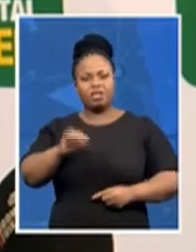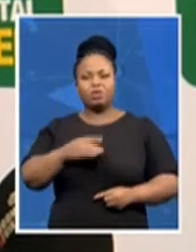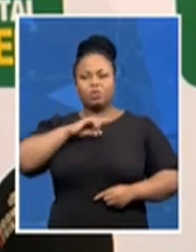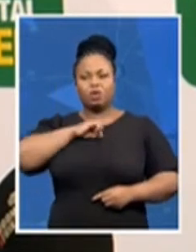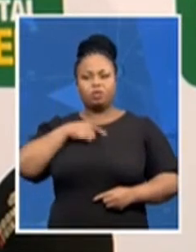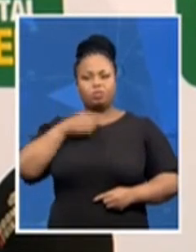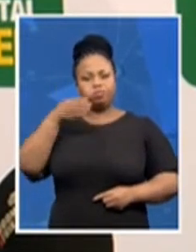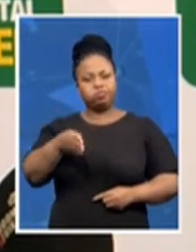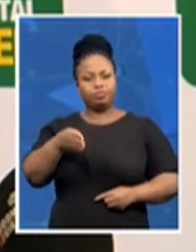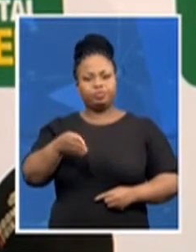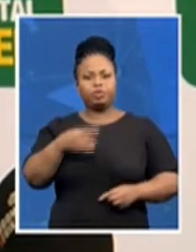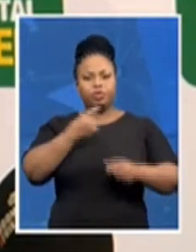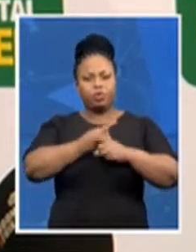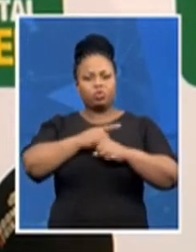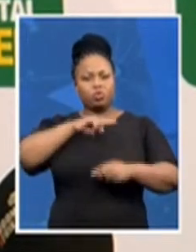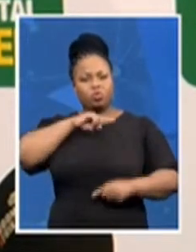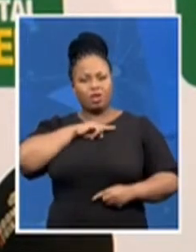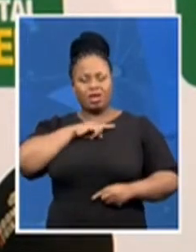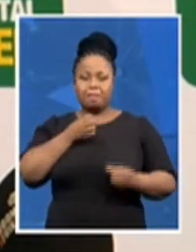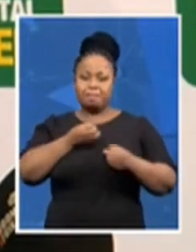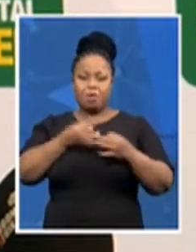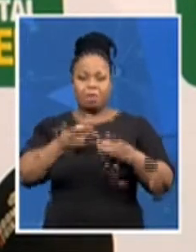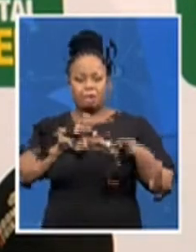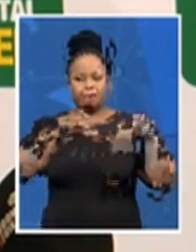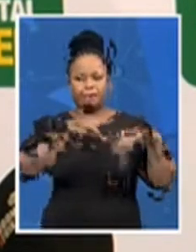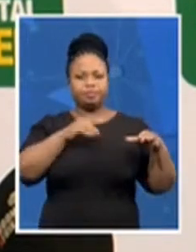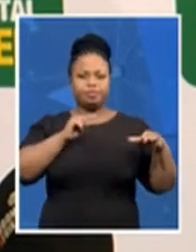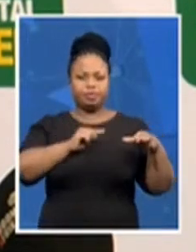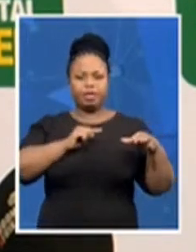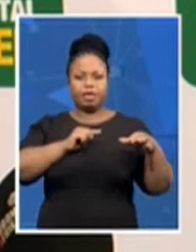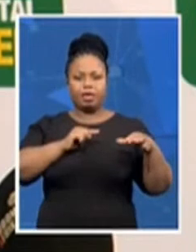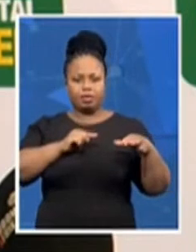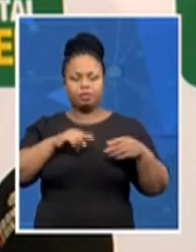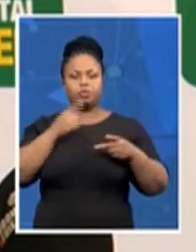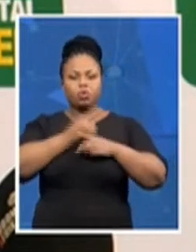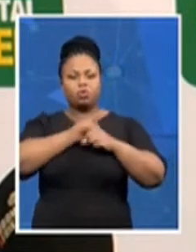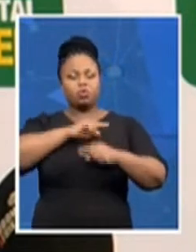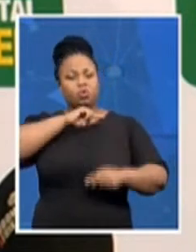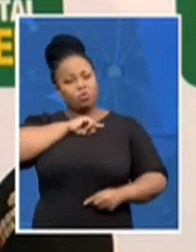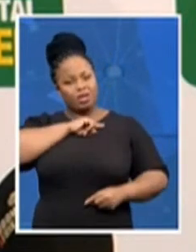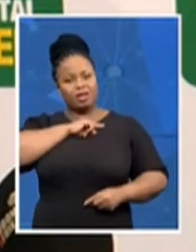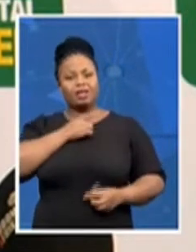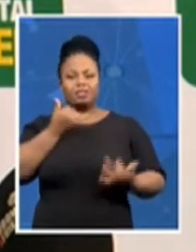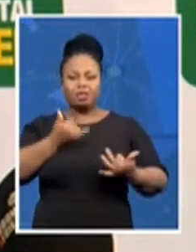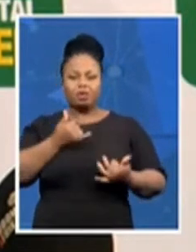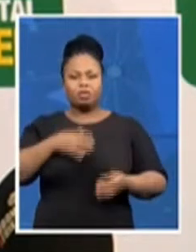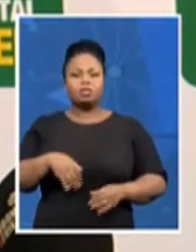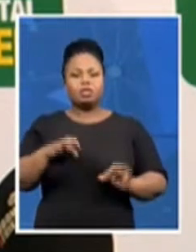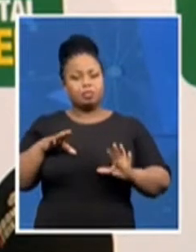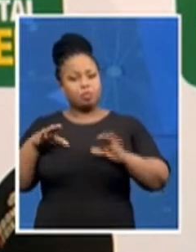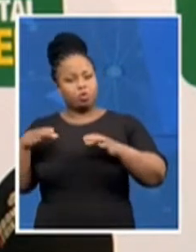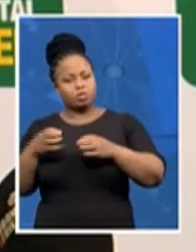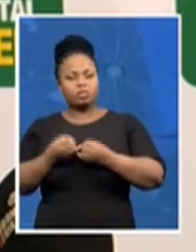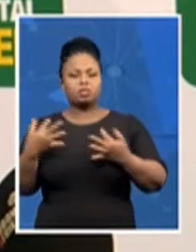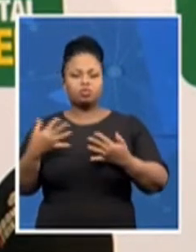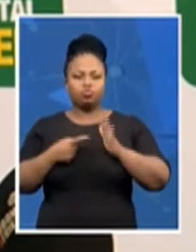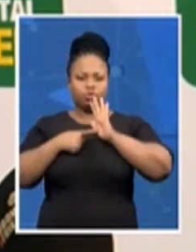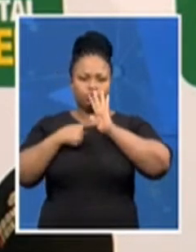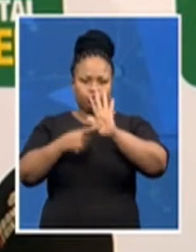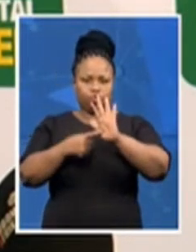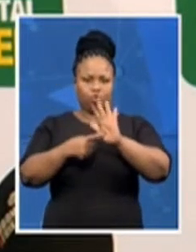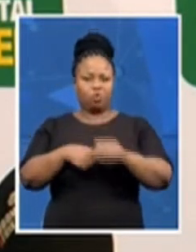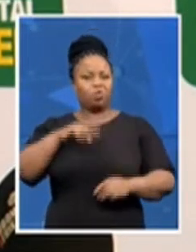who are in majority and Indians, although the proportion we must indicate Africans who died